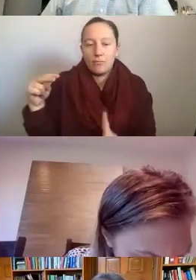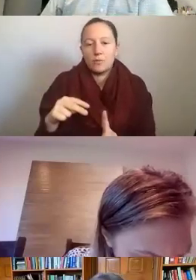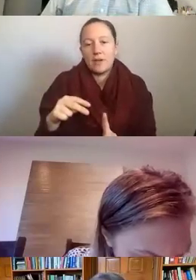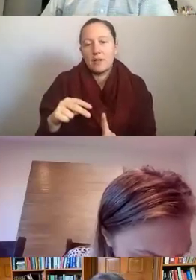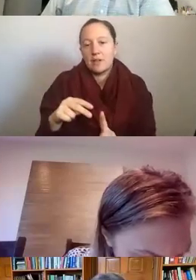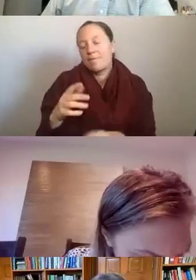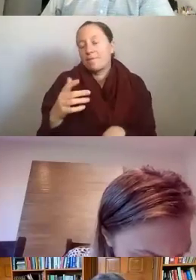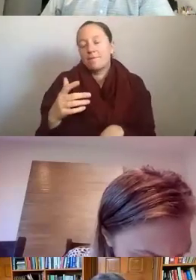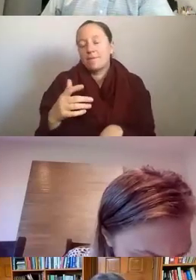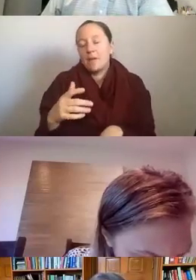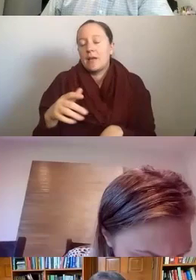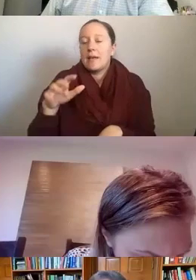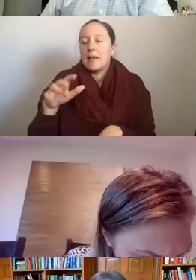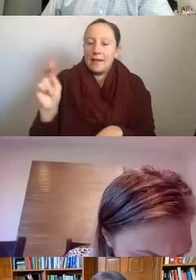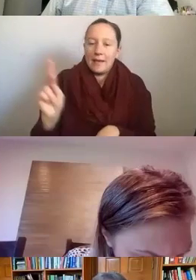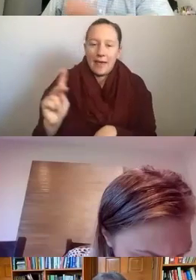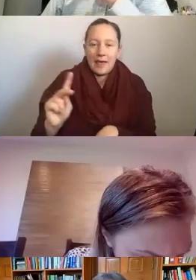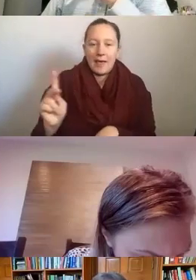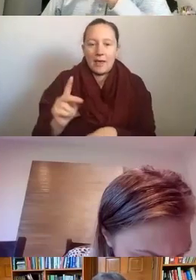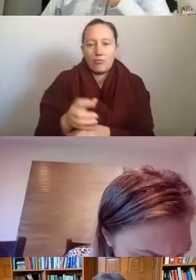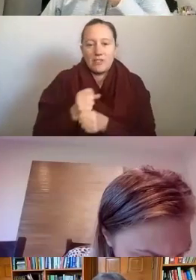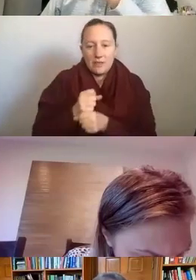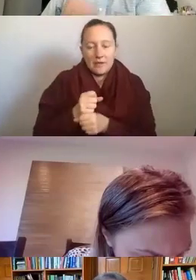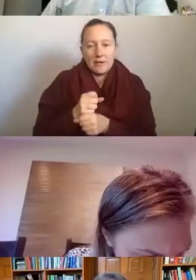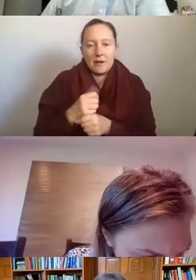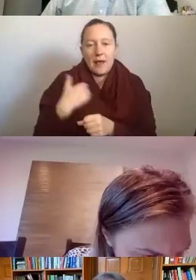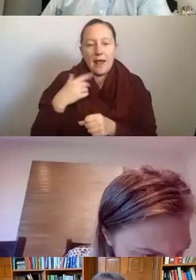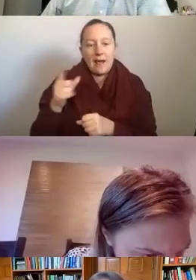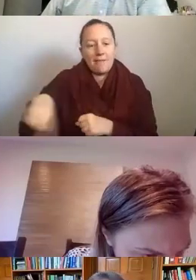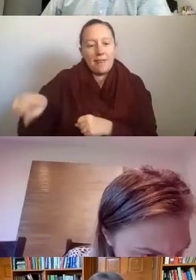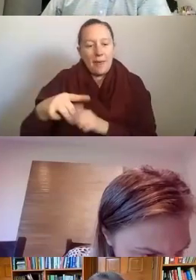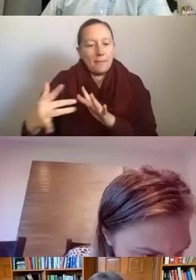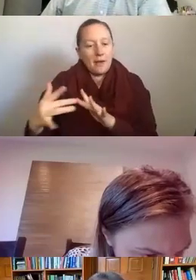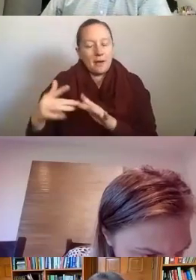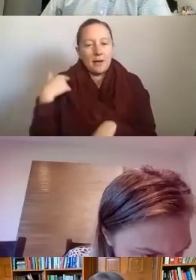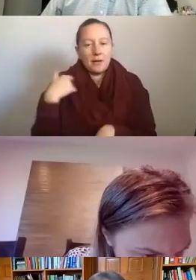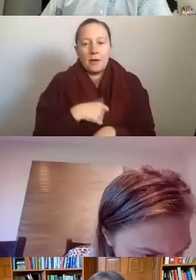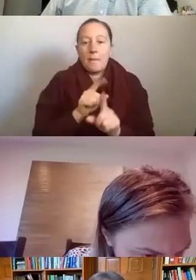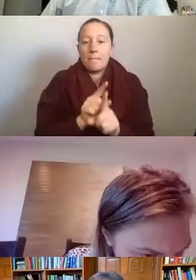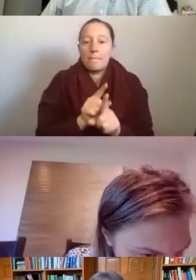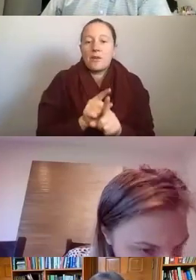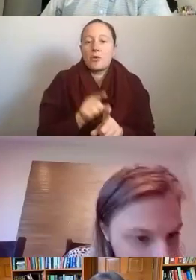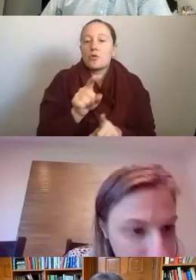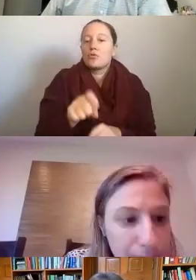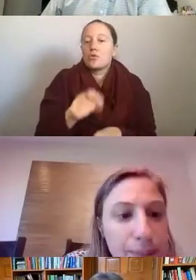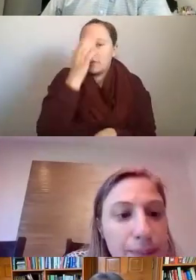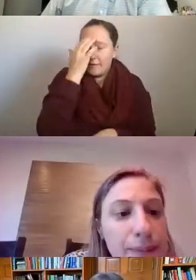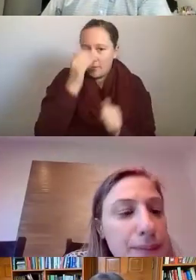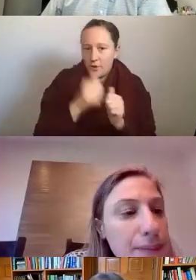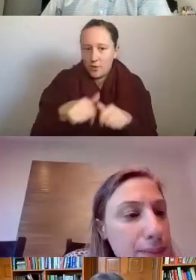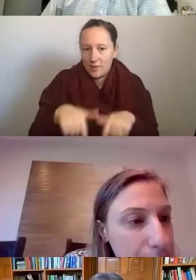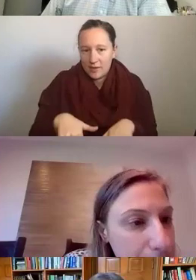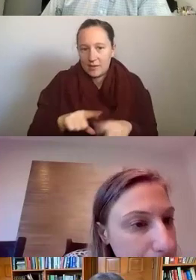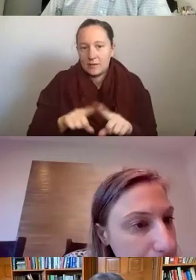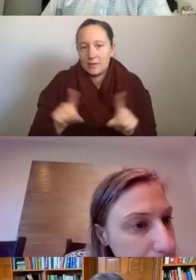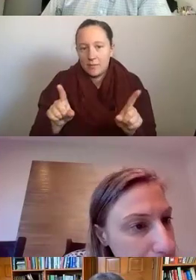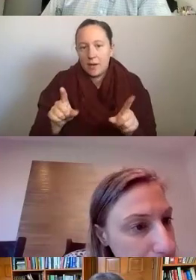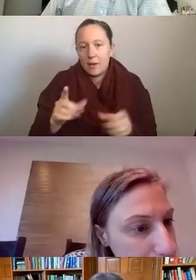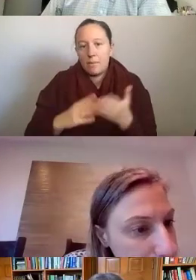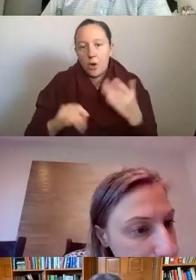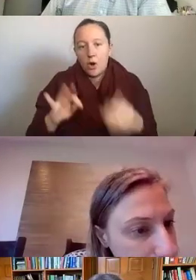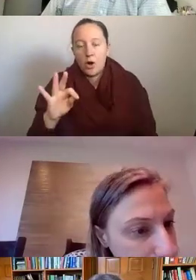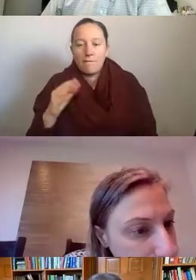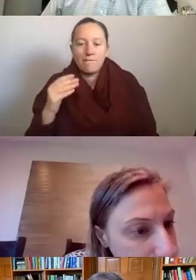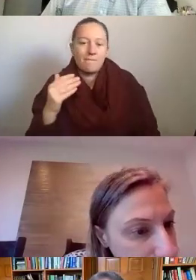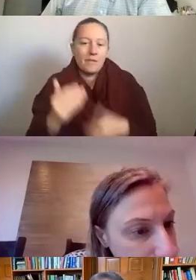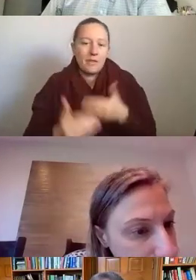recipient, have those people contact, because as a mentor, you should be familiar with all of this. And part of the process